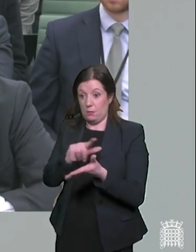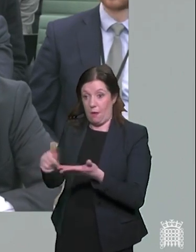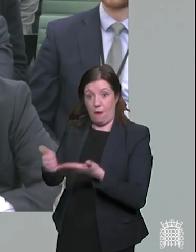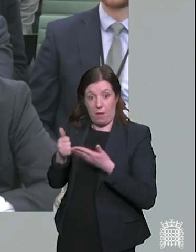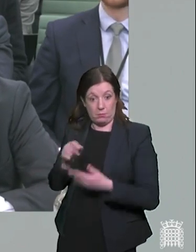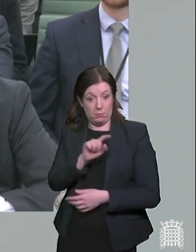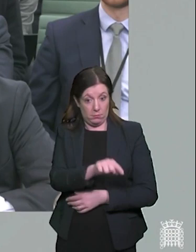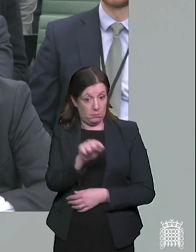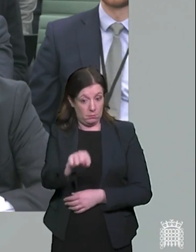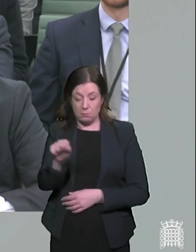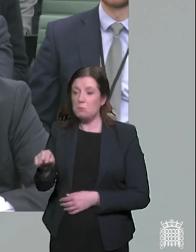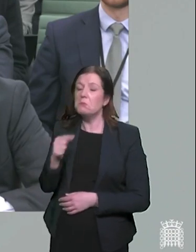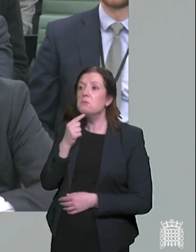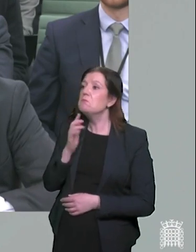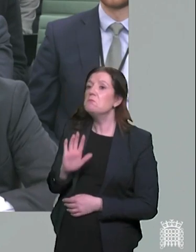advisors was that no, we